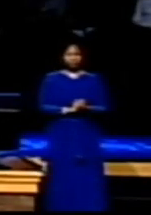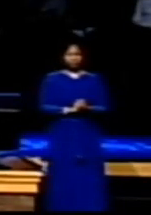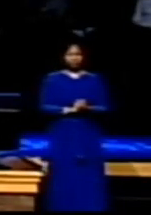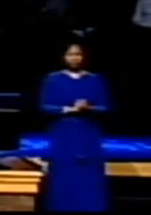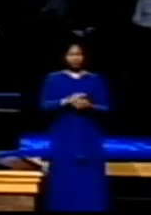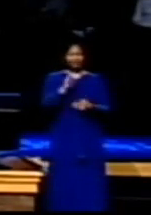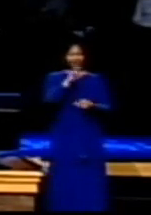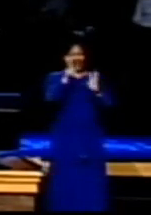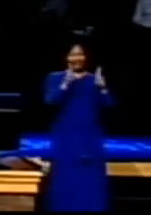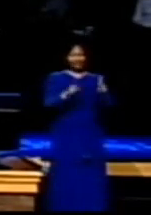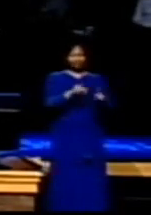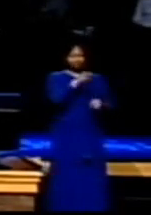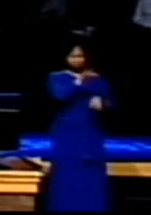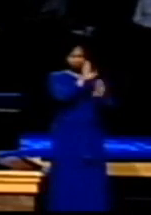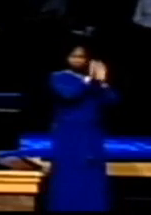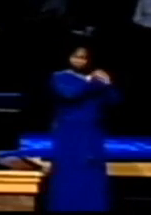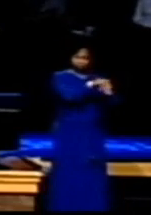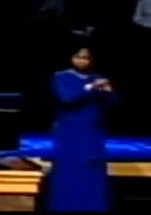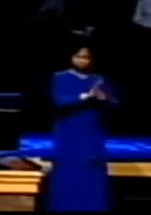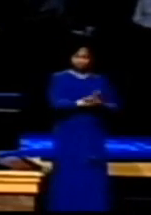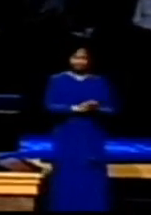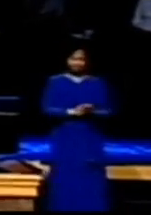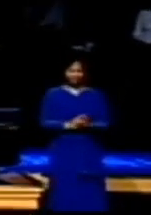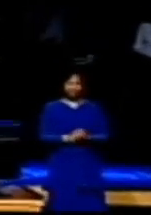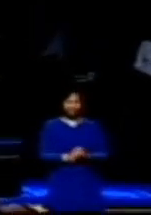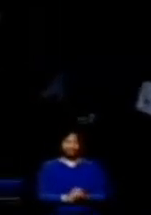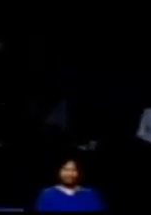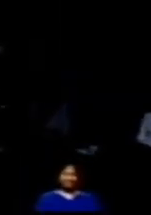Ask the person next to you, are you a hypocrite?